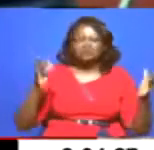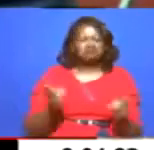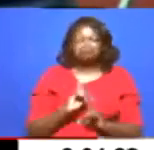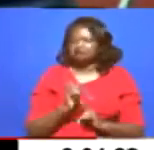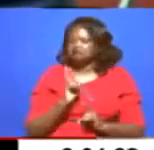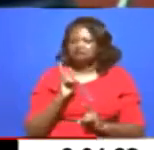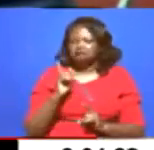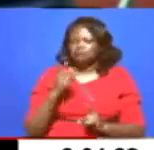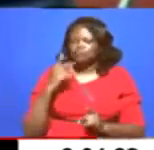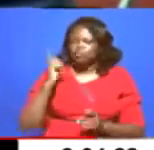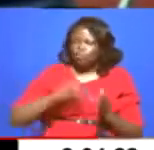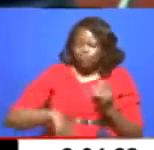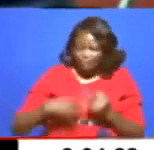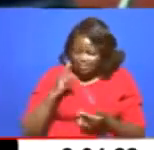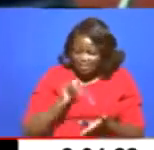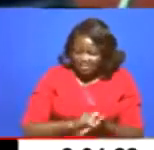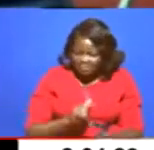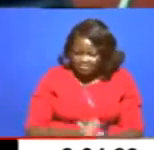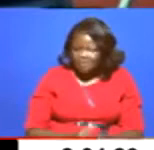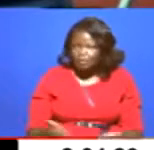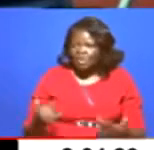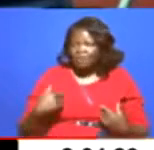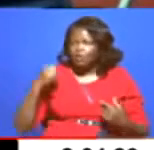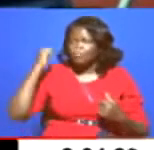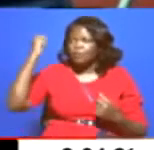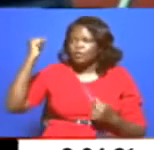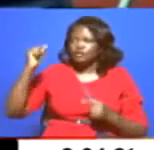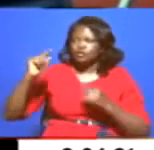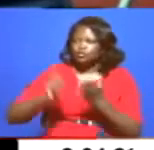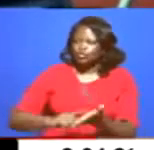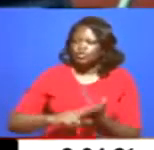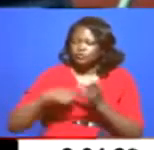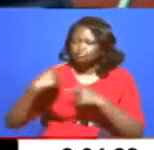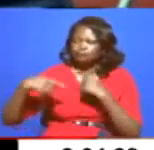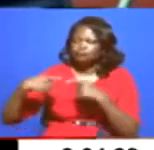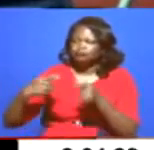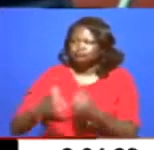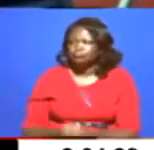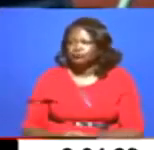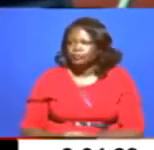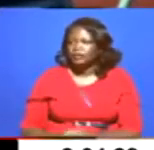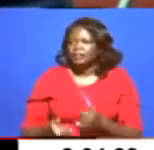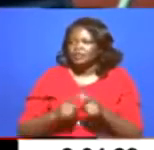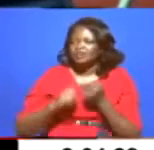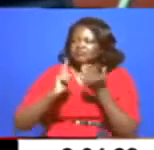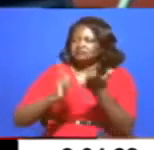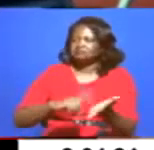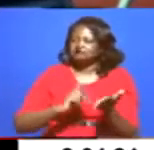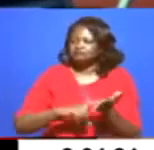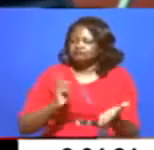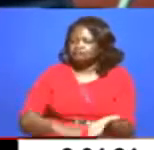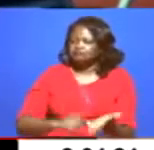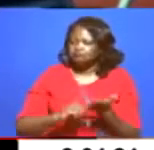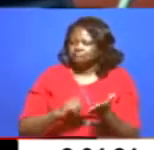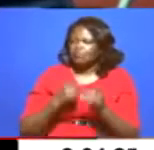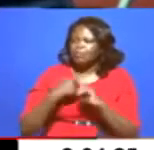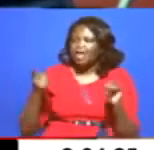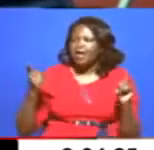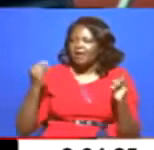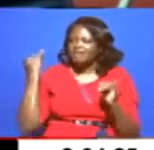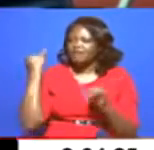observing around is that there are political discussions ongoing. There are negotiations ongoing. By the end of the